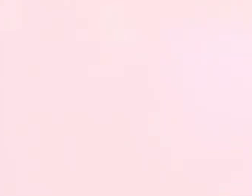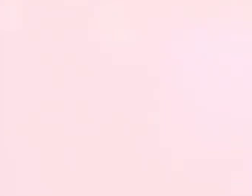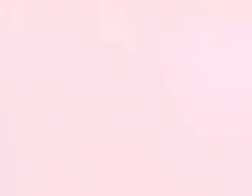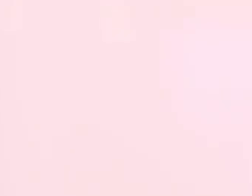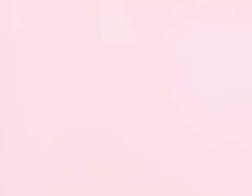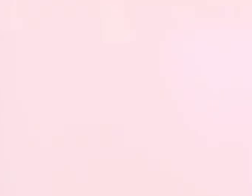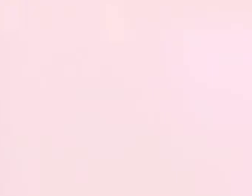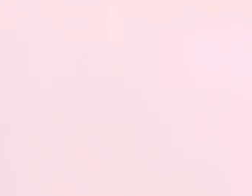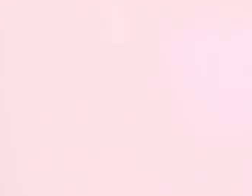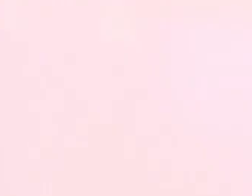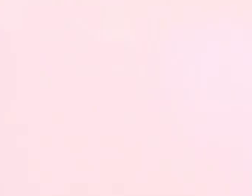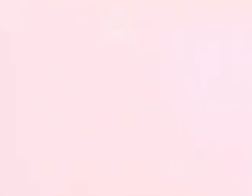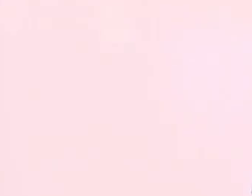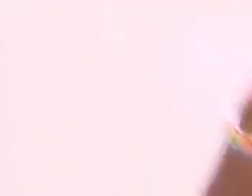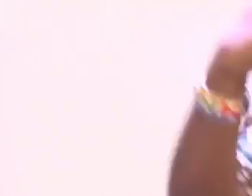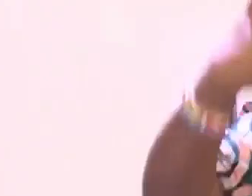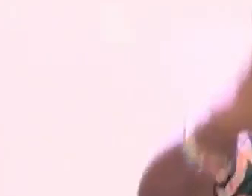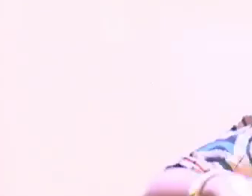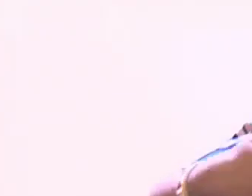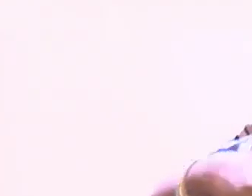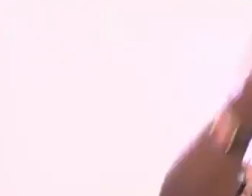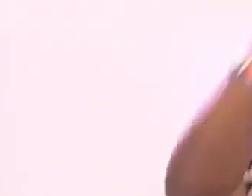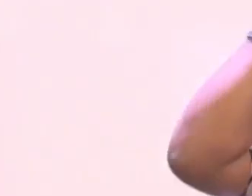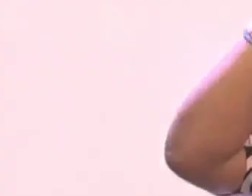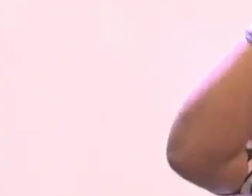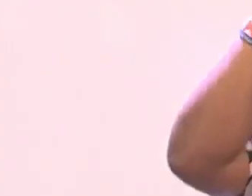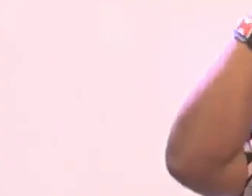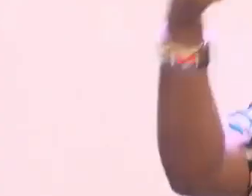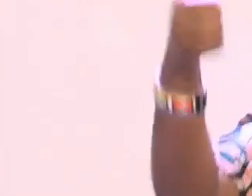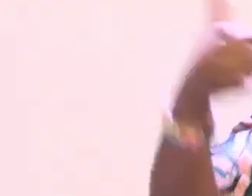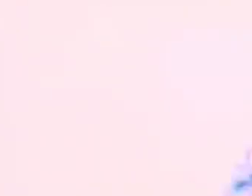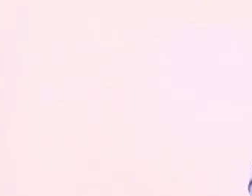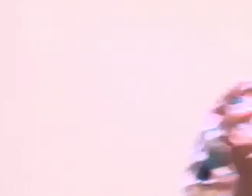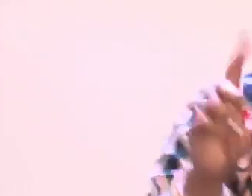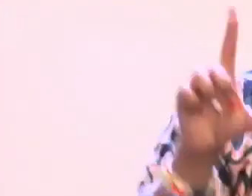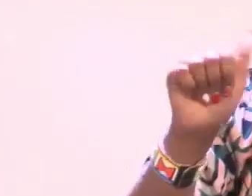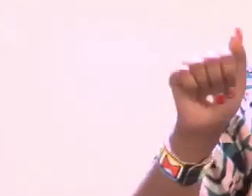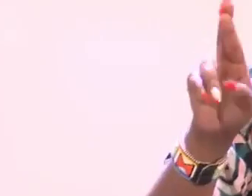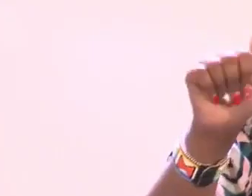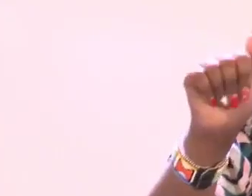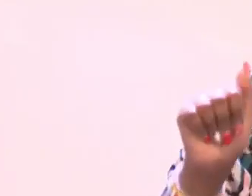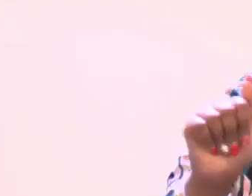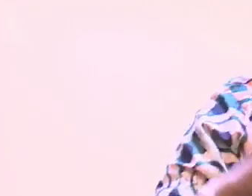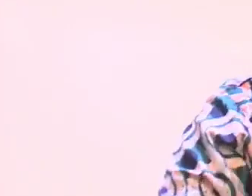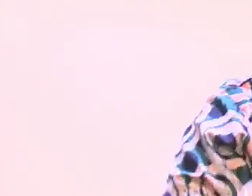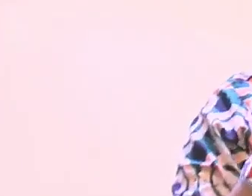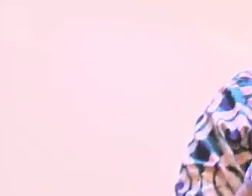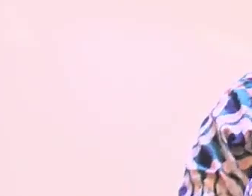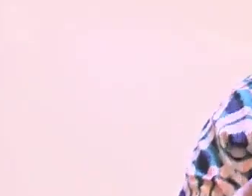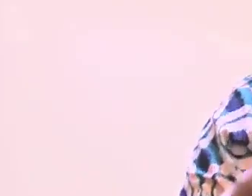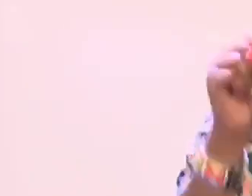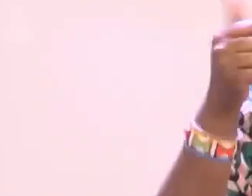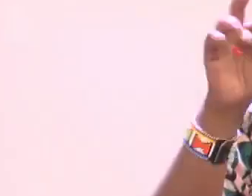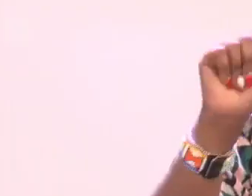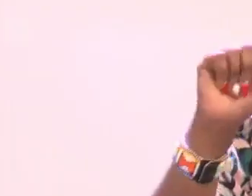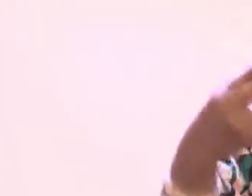behind as we carry on with our lives. To